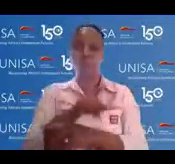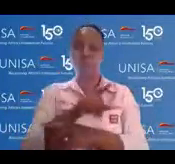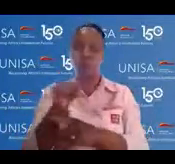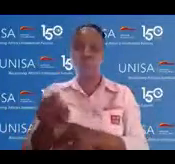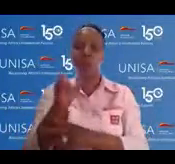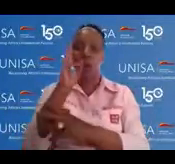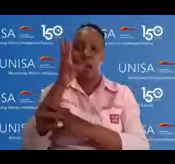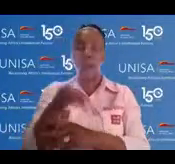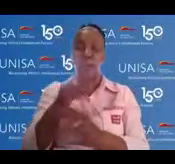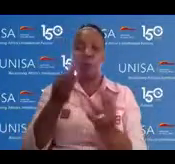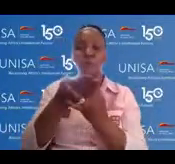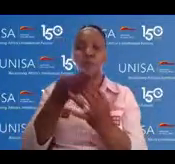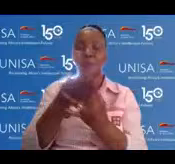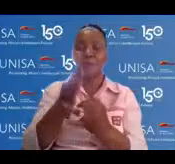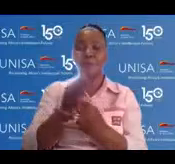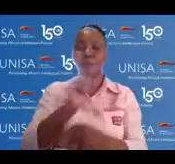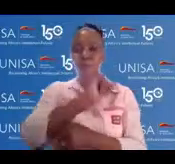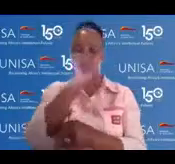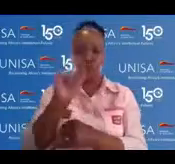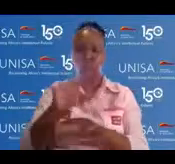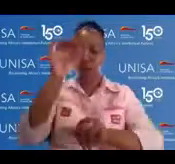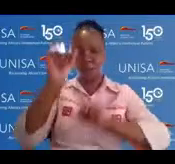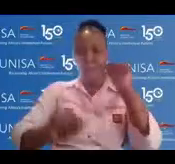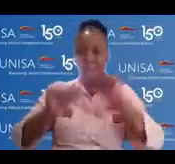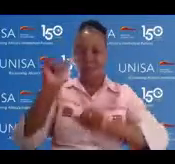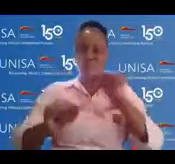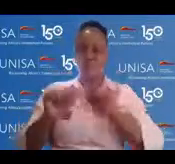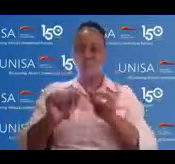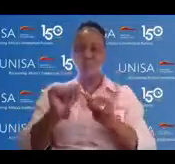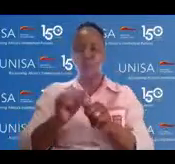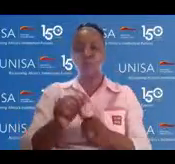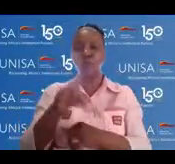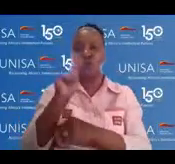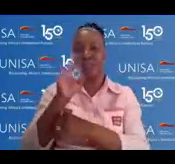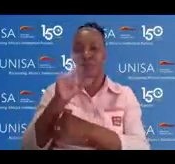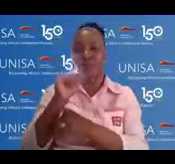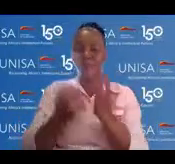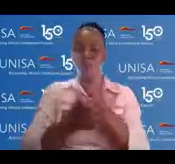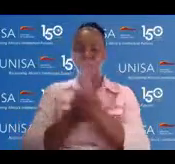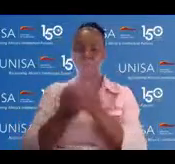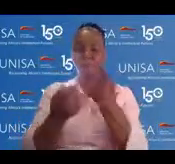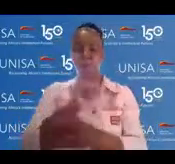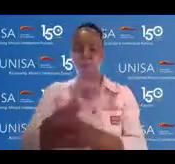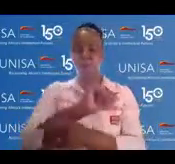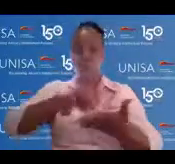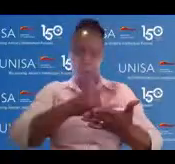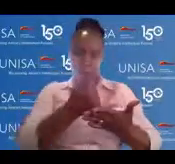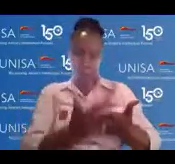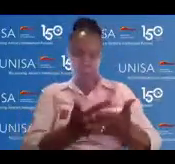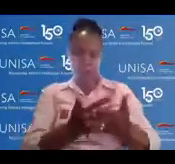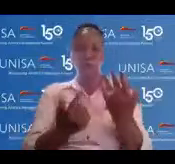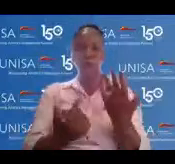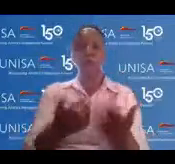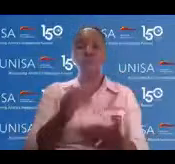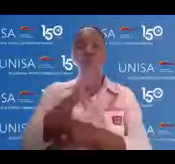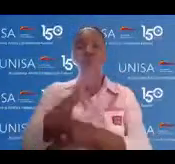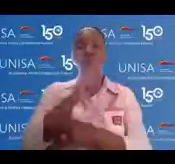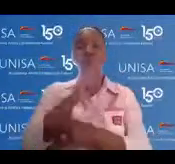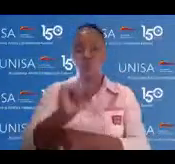your assessment on the UNISA site from your laptop, and you'll be using your